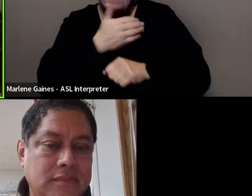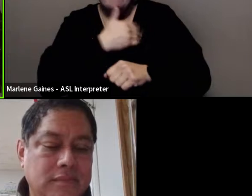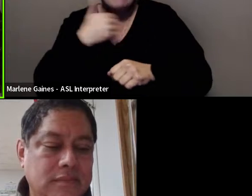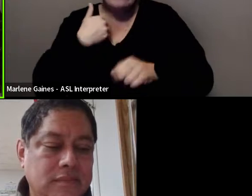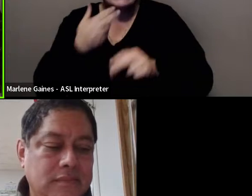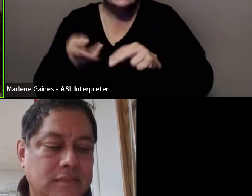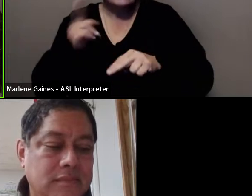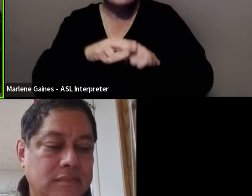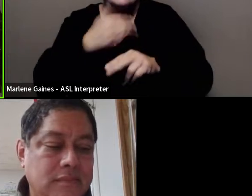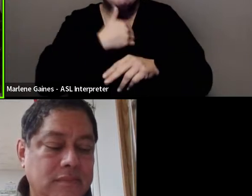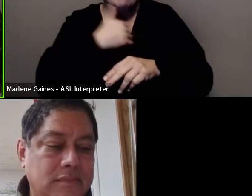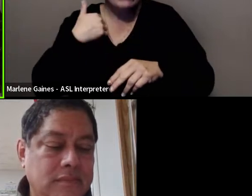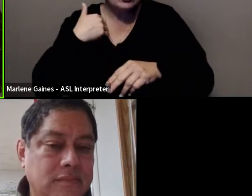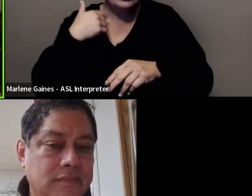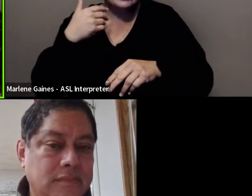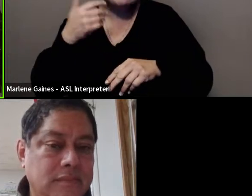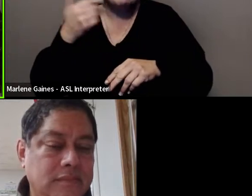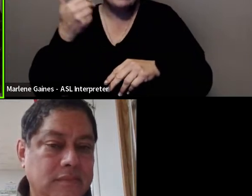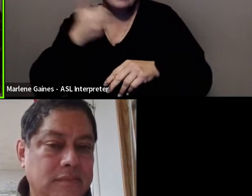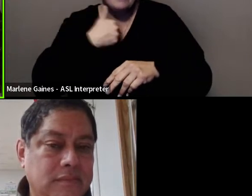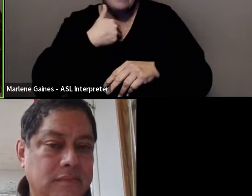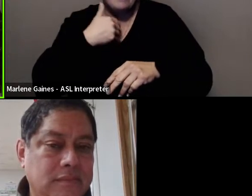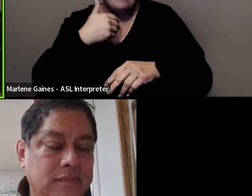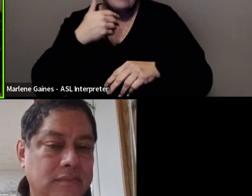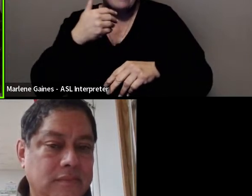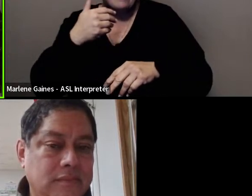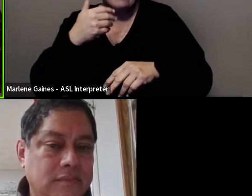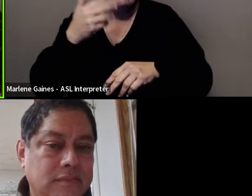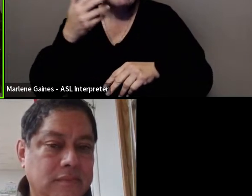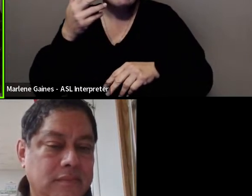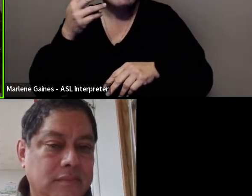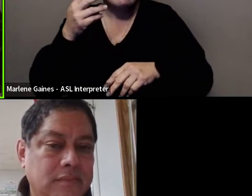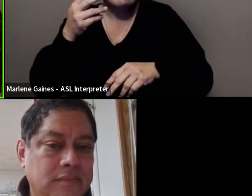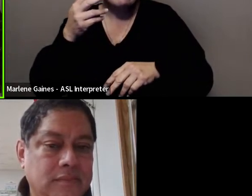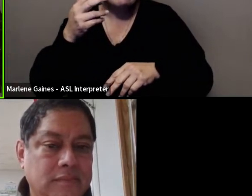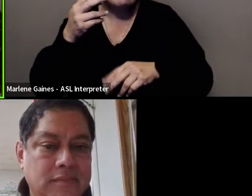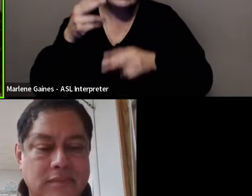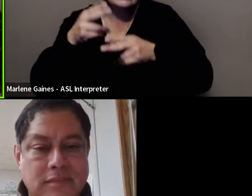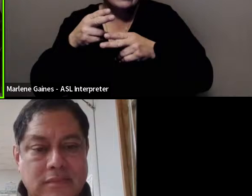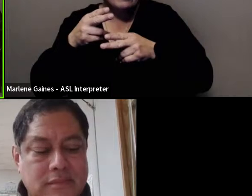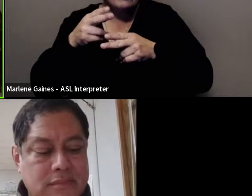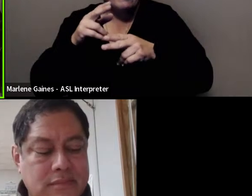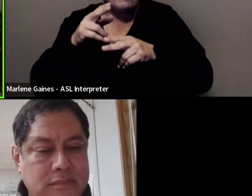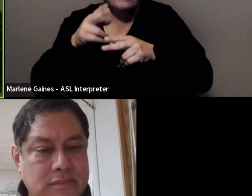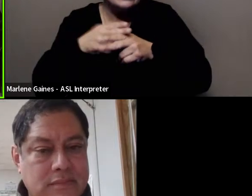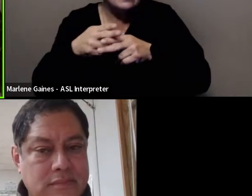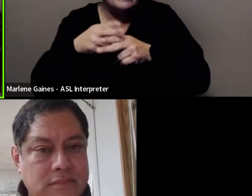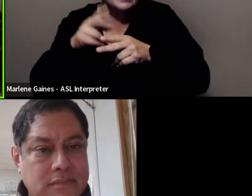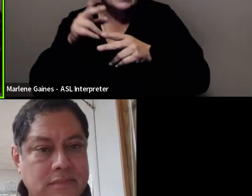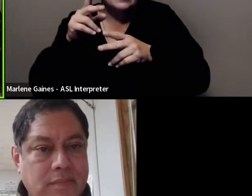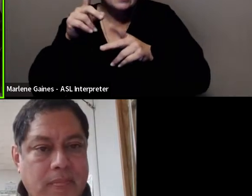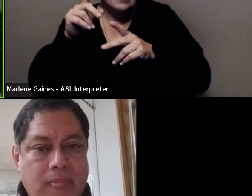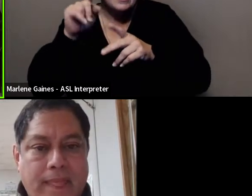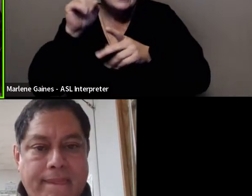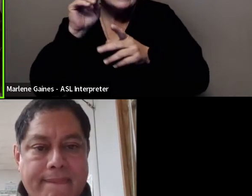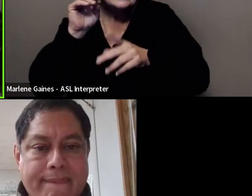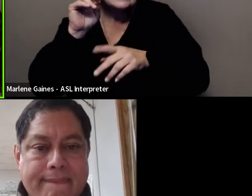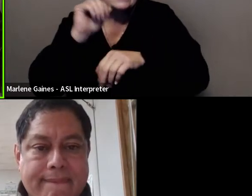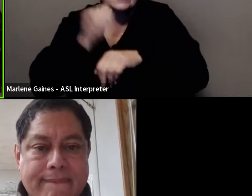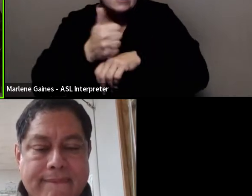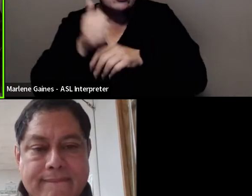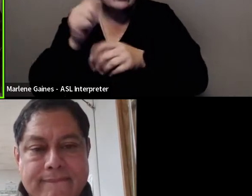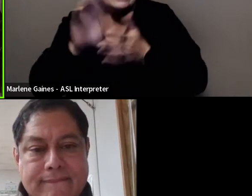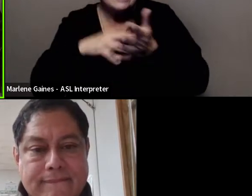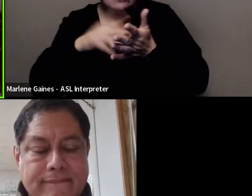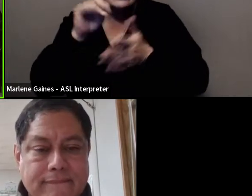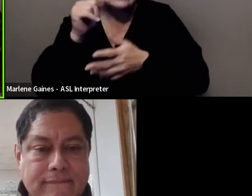our membership. We have tentatively scheduled a date for our first negotiations meeting. We're hoping